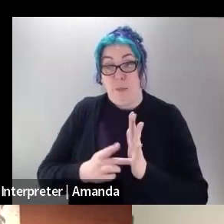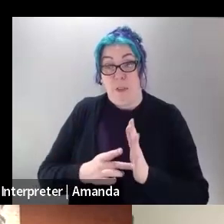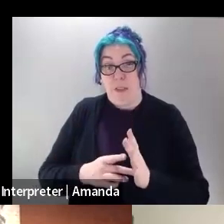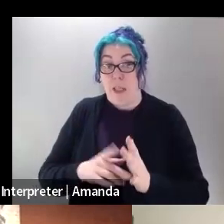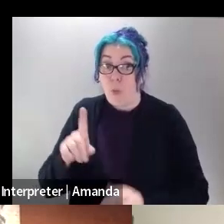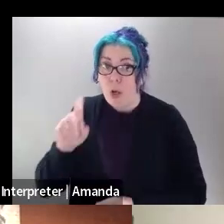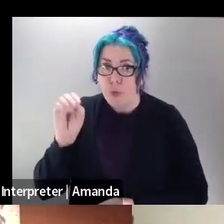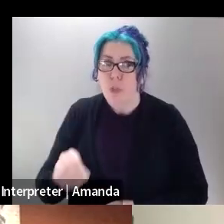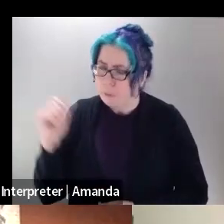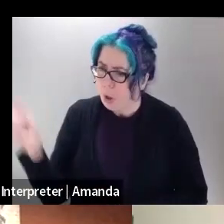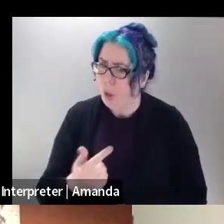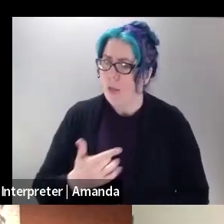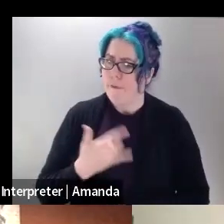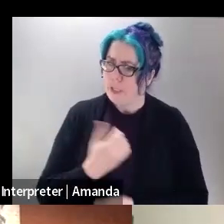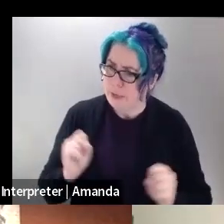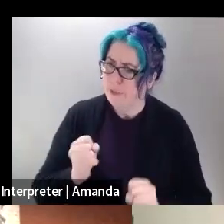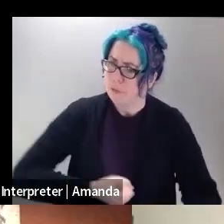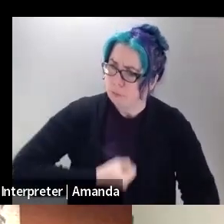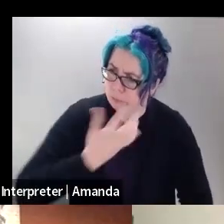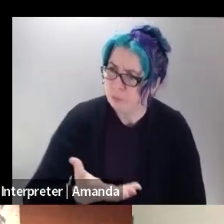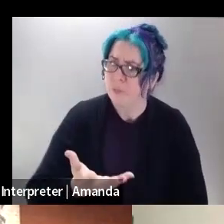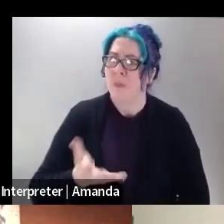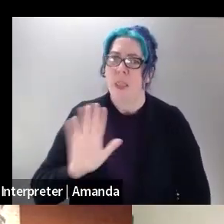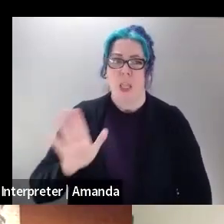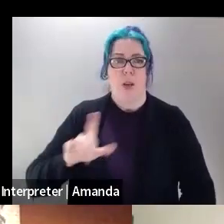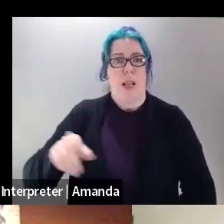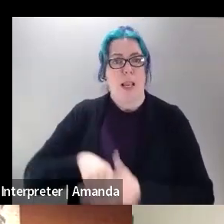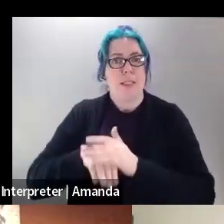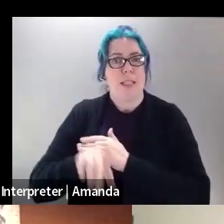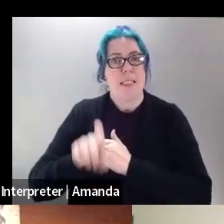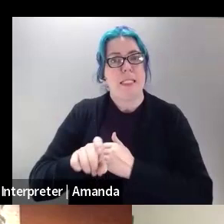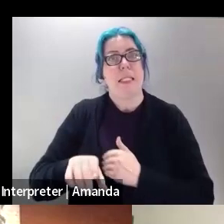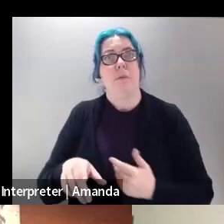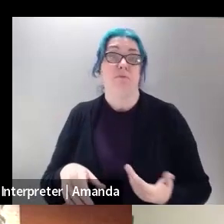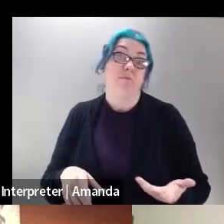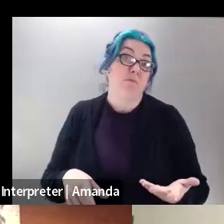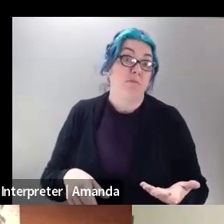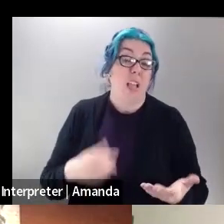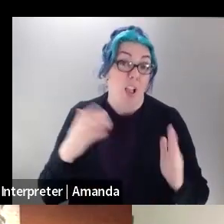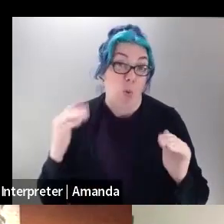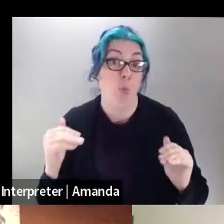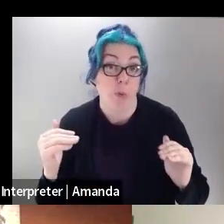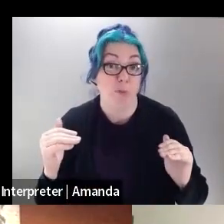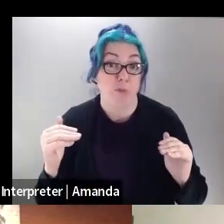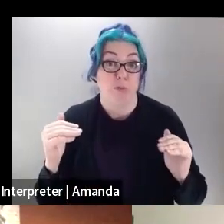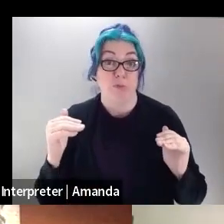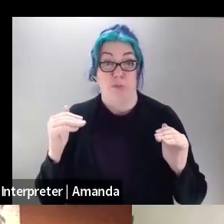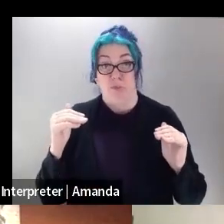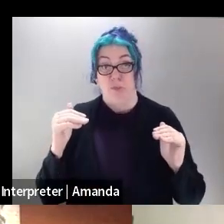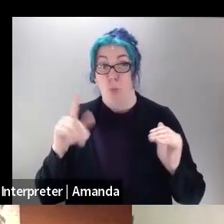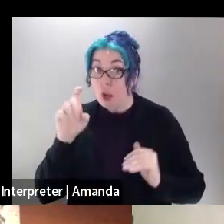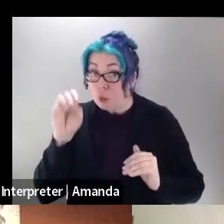access needs, but I hope that it's like steps that pave a pathway for the opportunity or possibility that